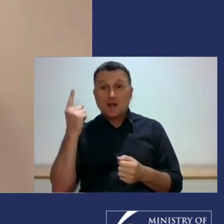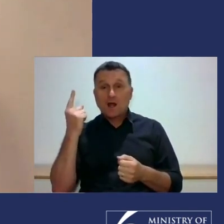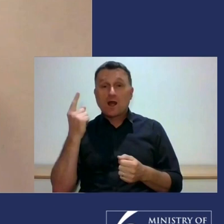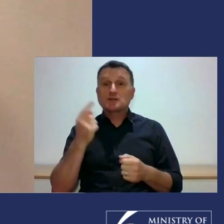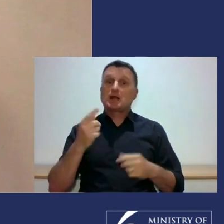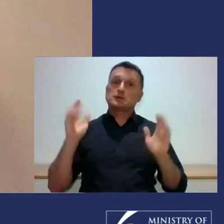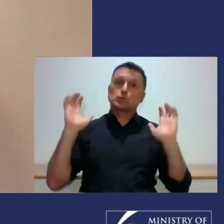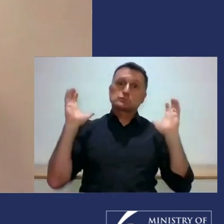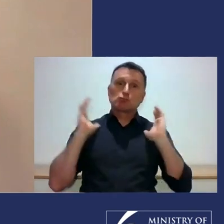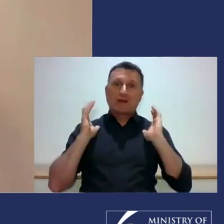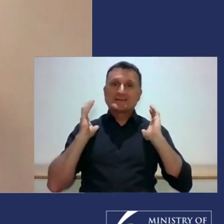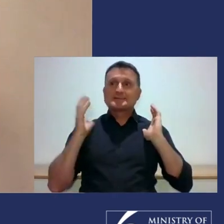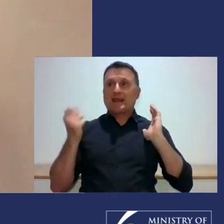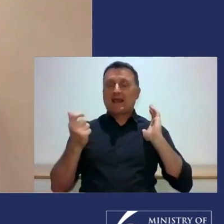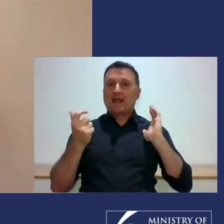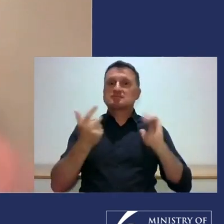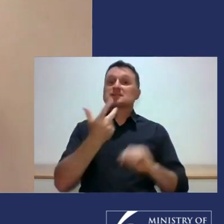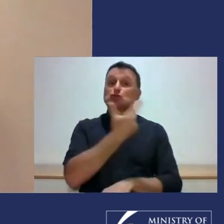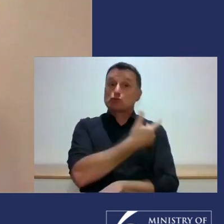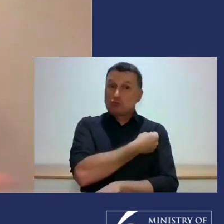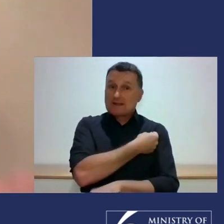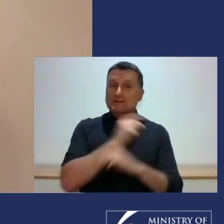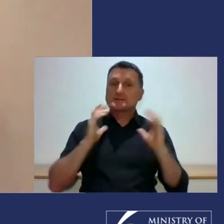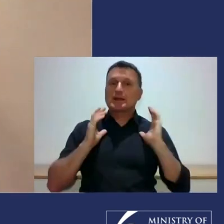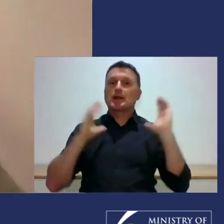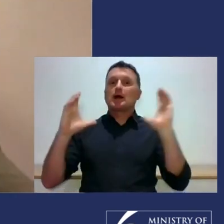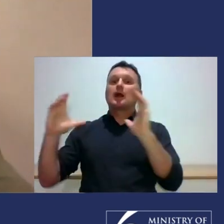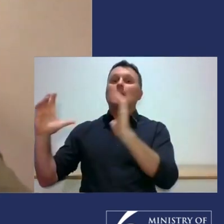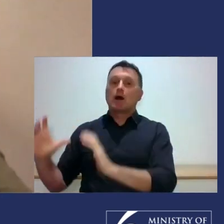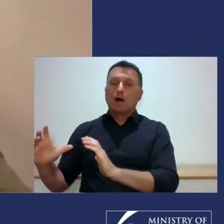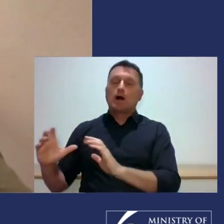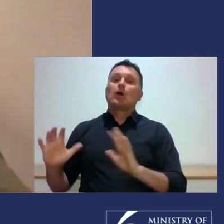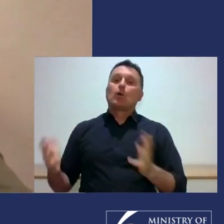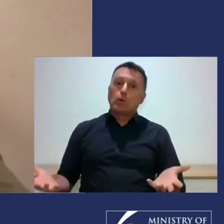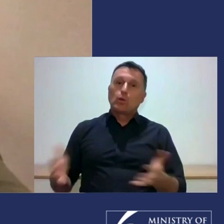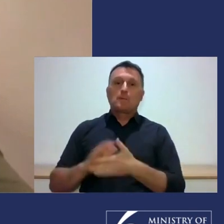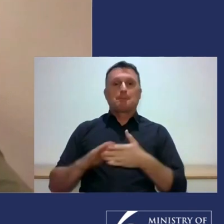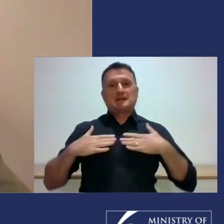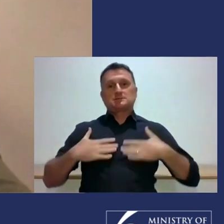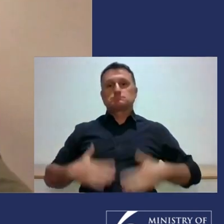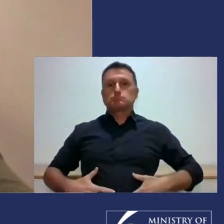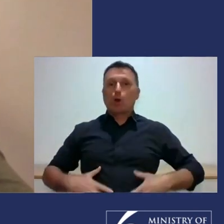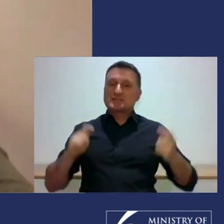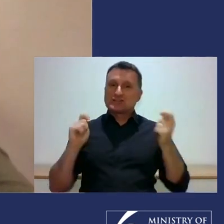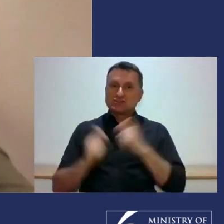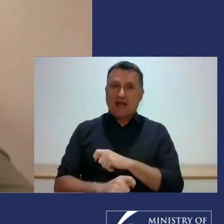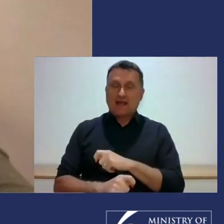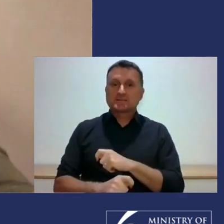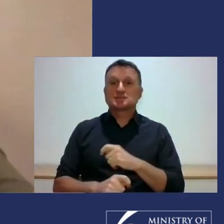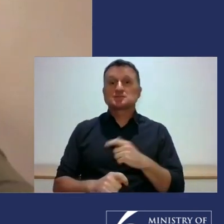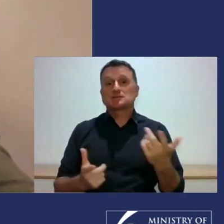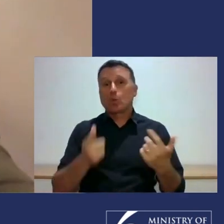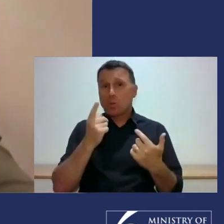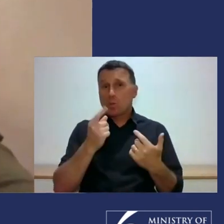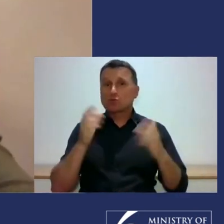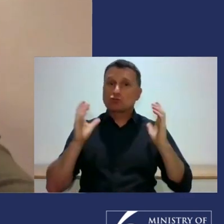people really worried about side effects or whatever. So I can see how just lots of things in, you know, impact on sleep, impact on what you're eating